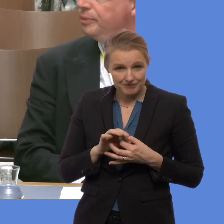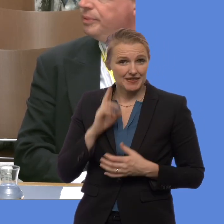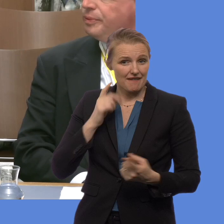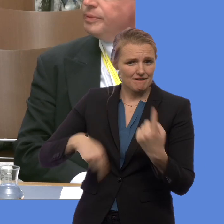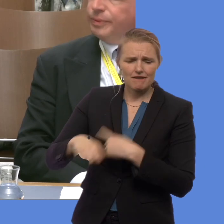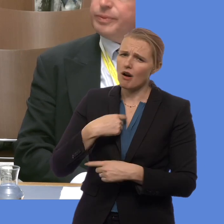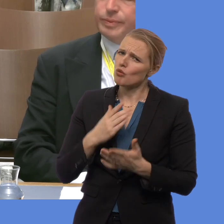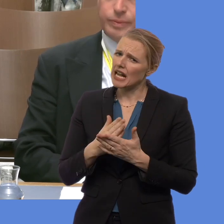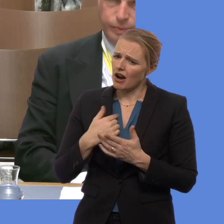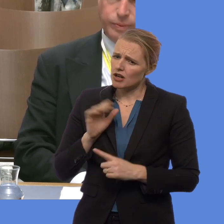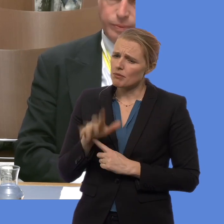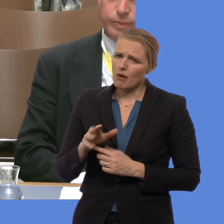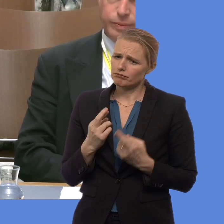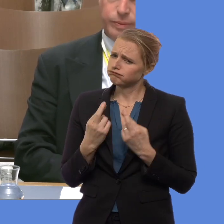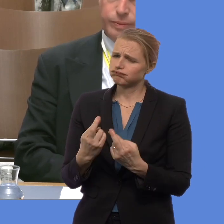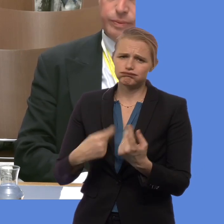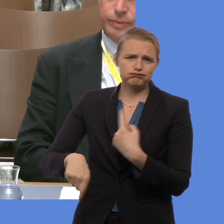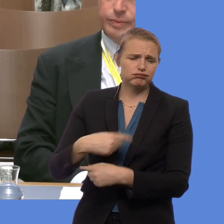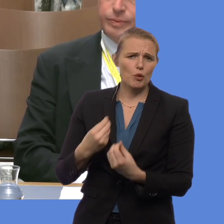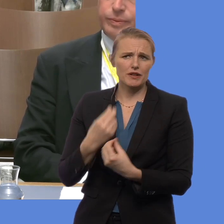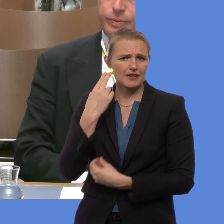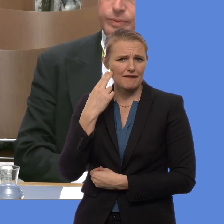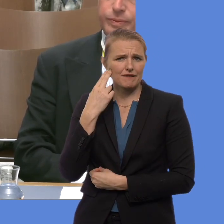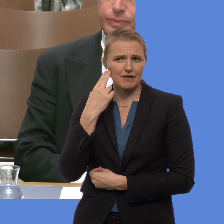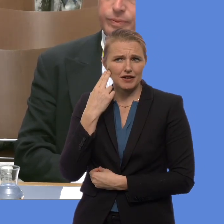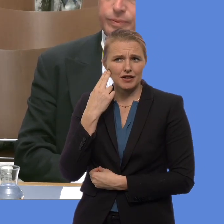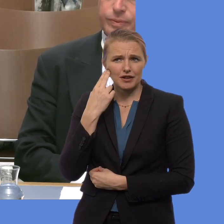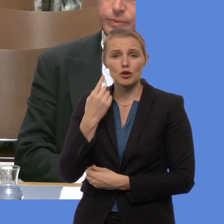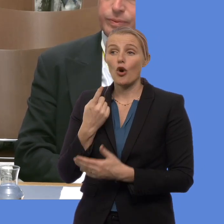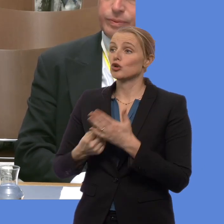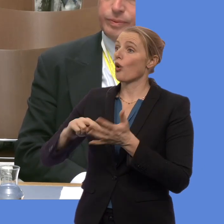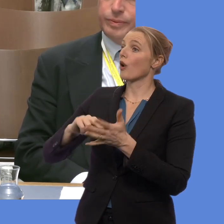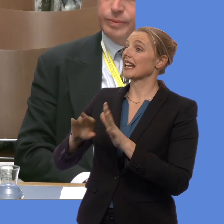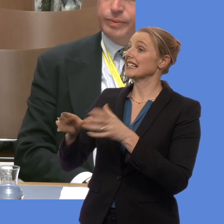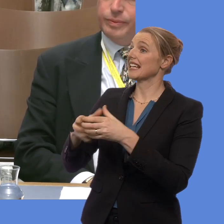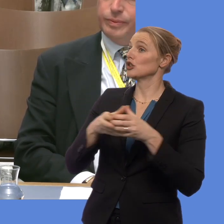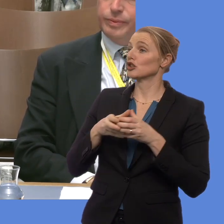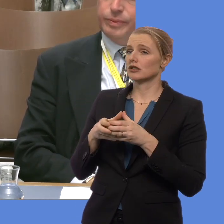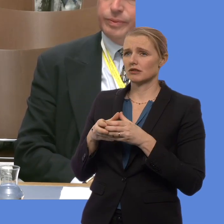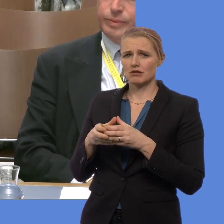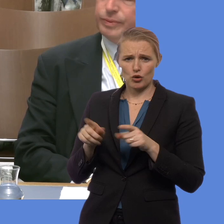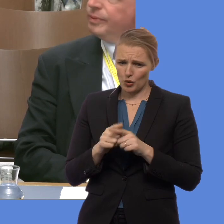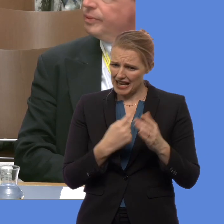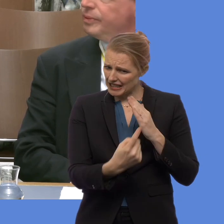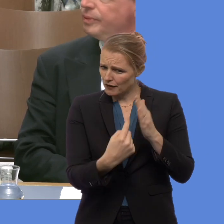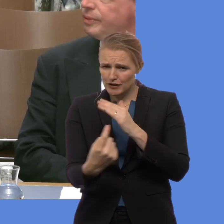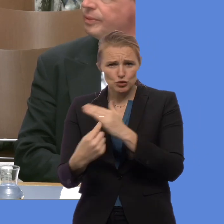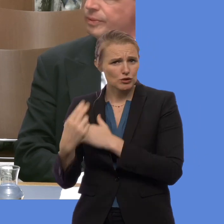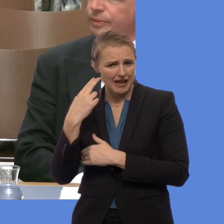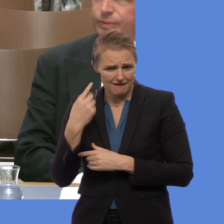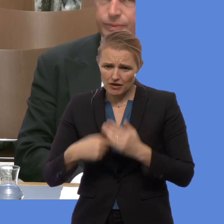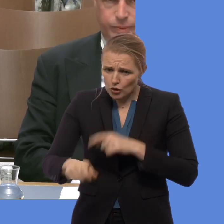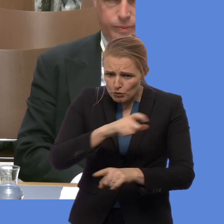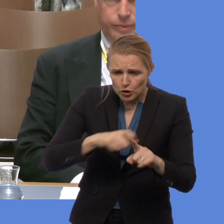close relationship with the deaf community, not just at group organisation level, but actually individually within the community.